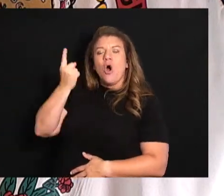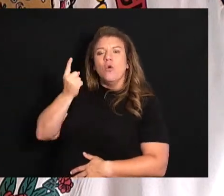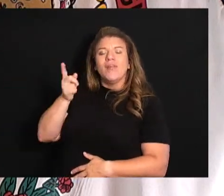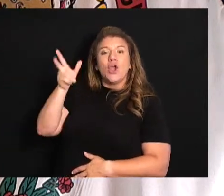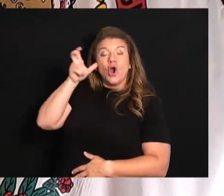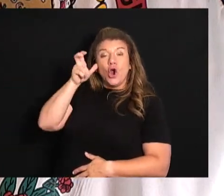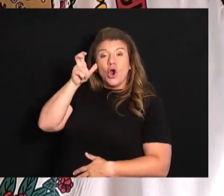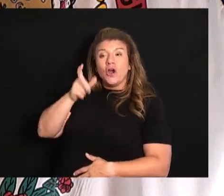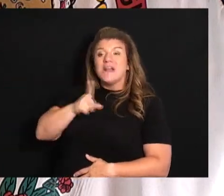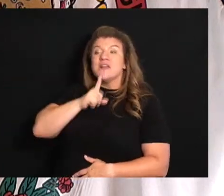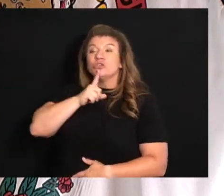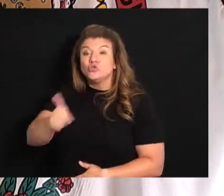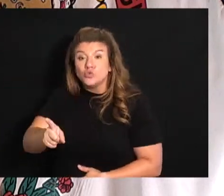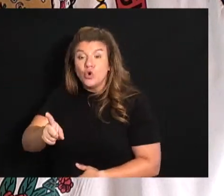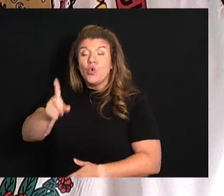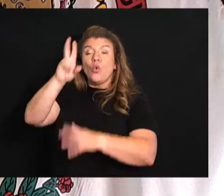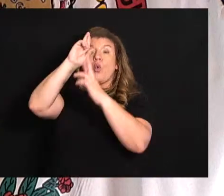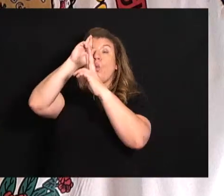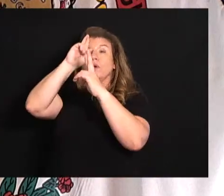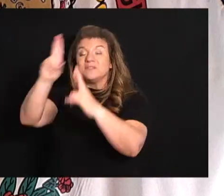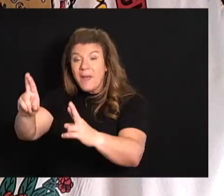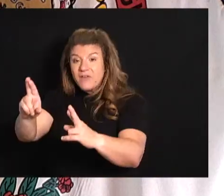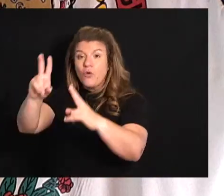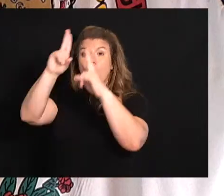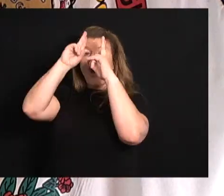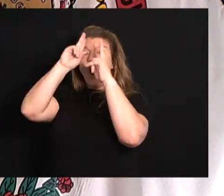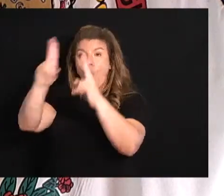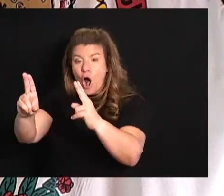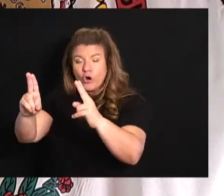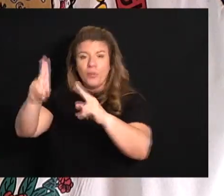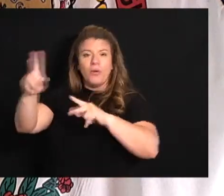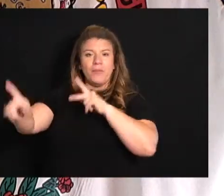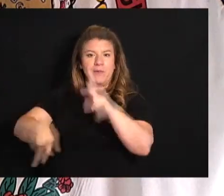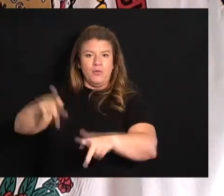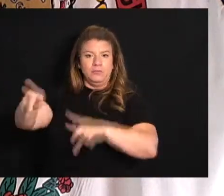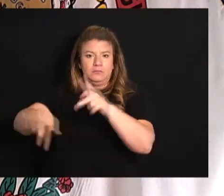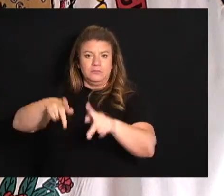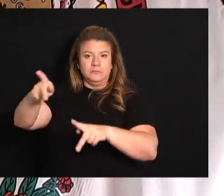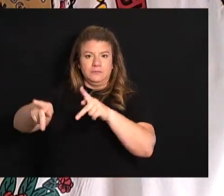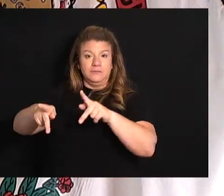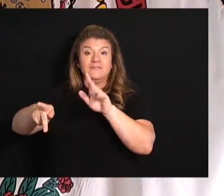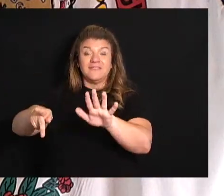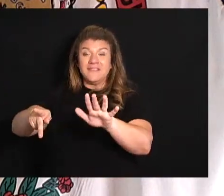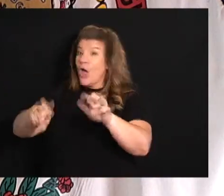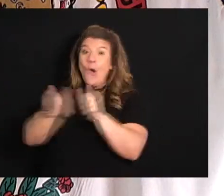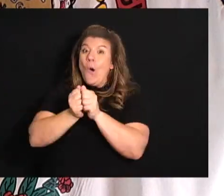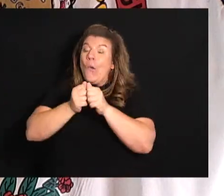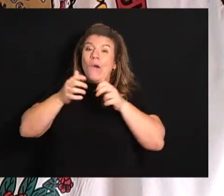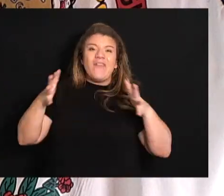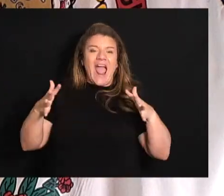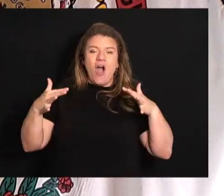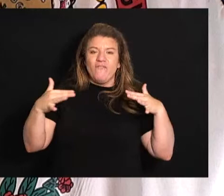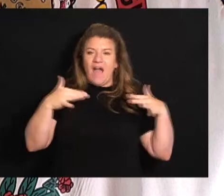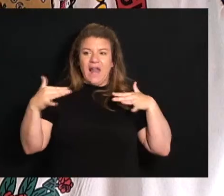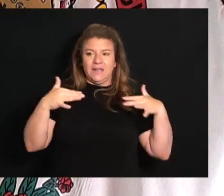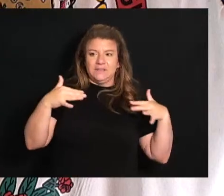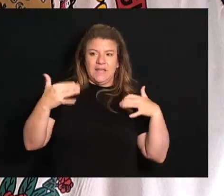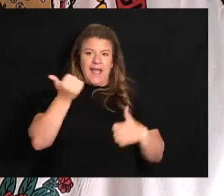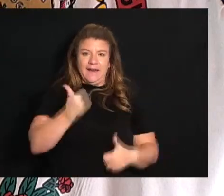true, respectful, honorable people without any level of violence in any way.